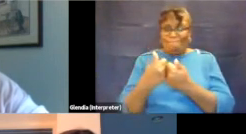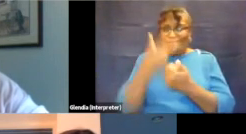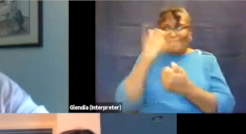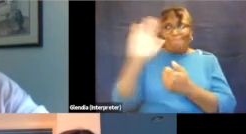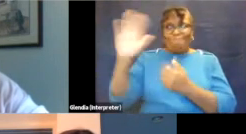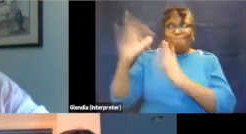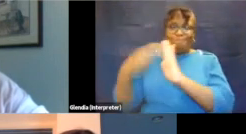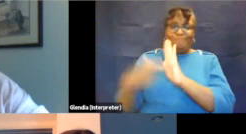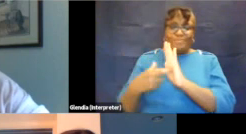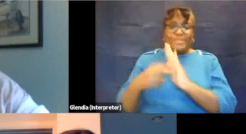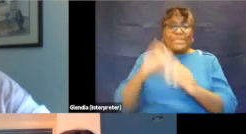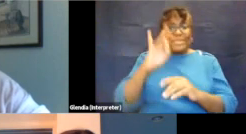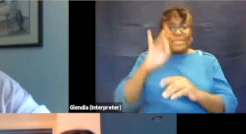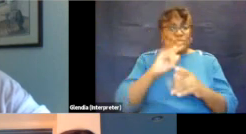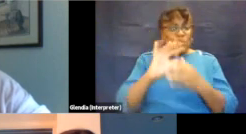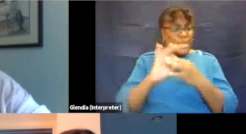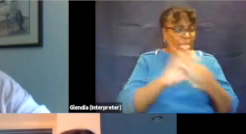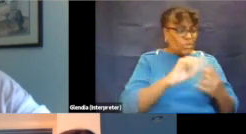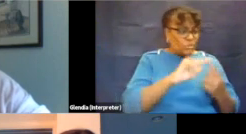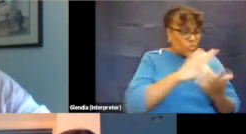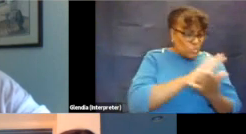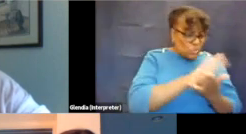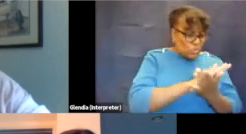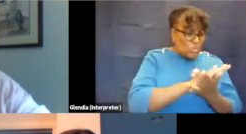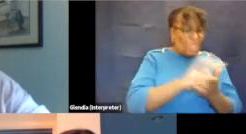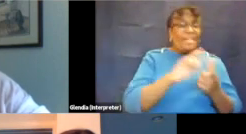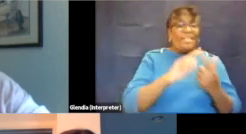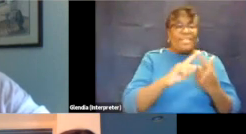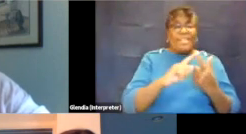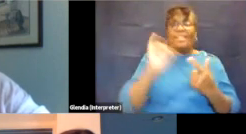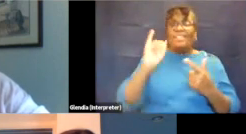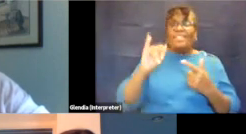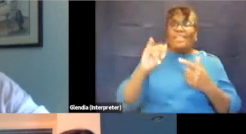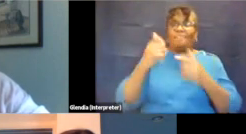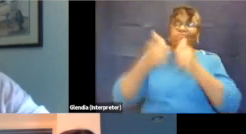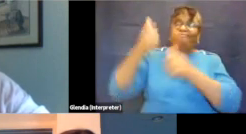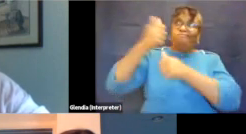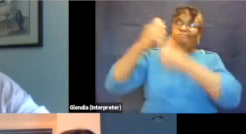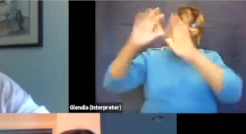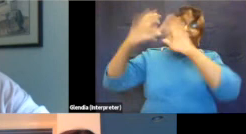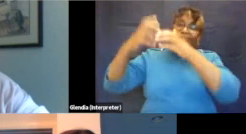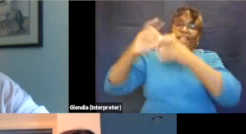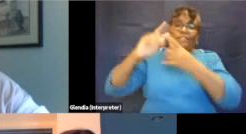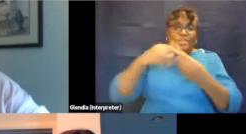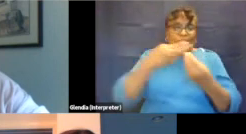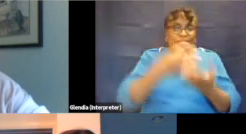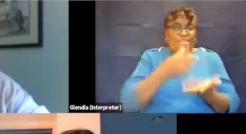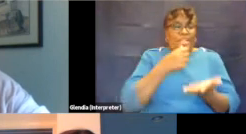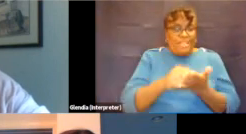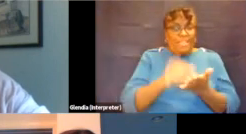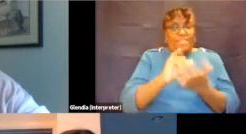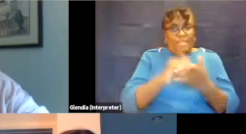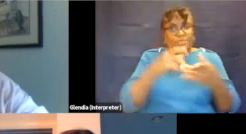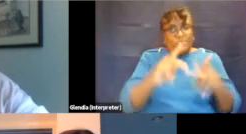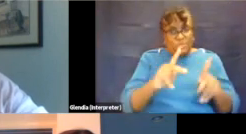school-related sport, the governing body of athletics in the state needs to issue a letter stating the accommodations allowed. And then at